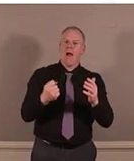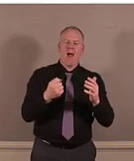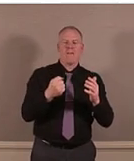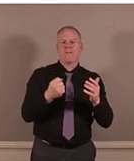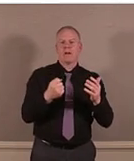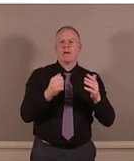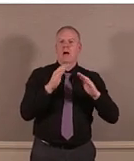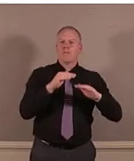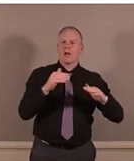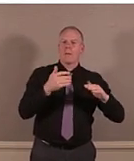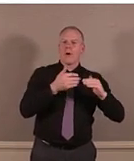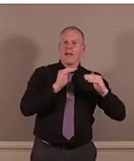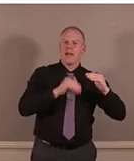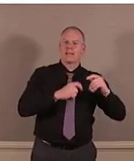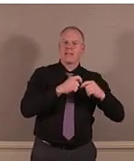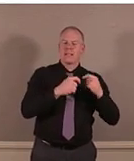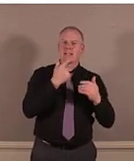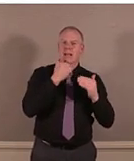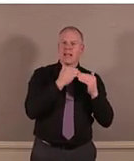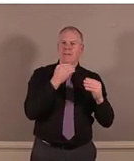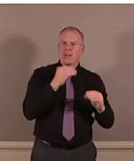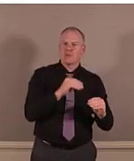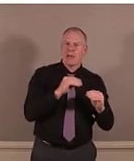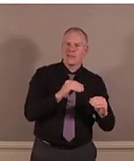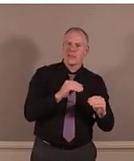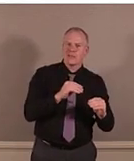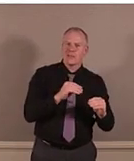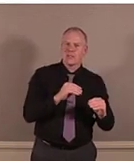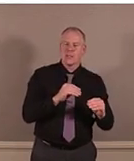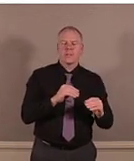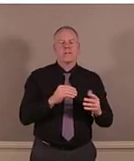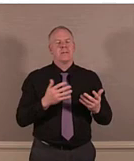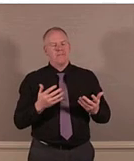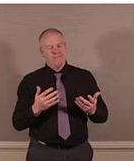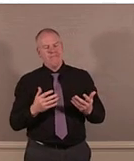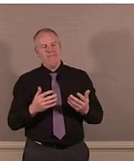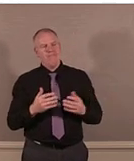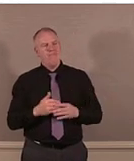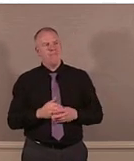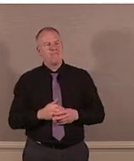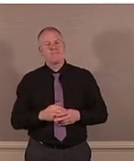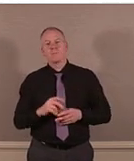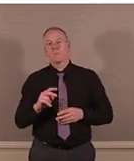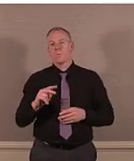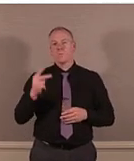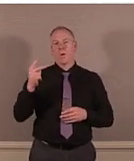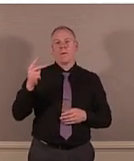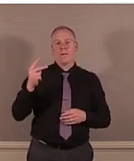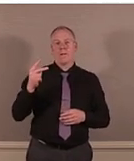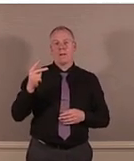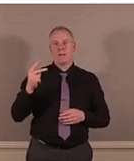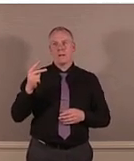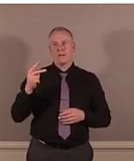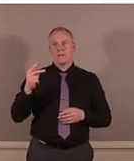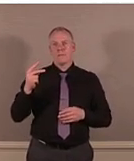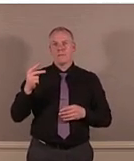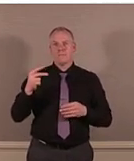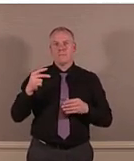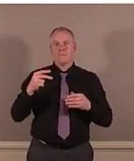primary or lower secondary school, secondary education, twice the rate of the rest of the